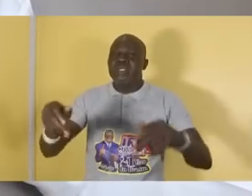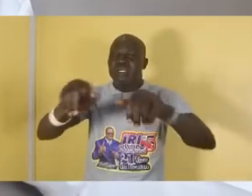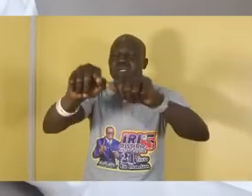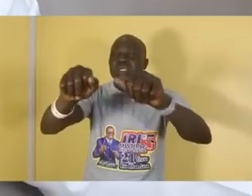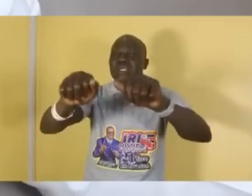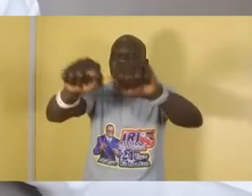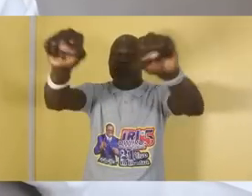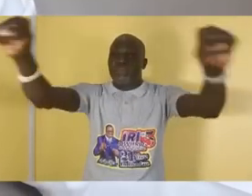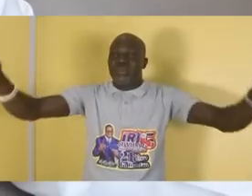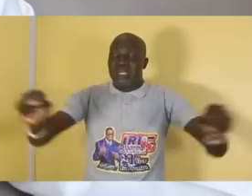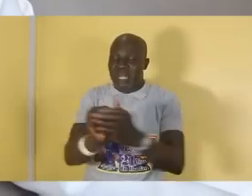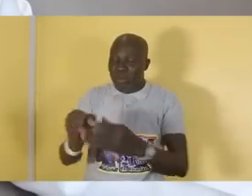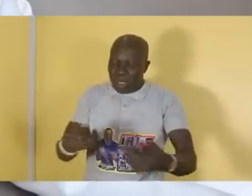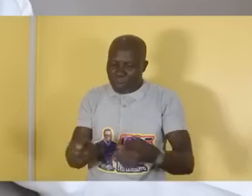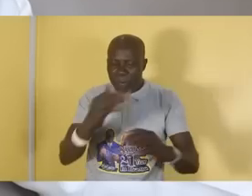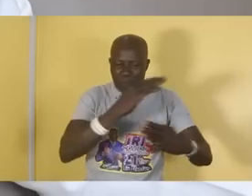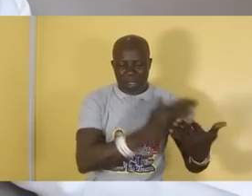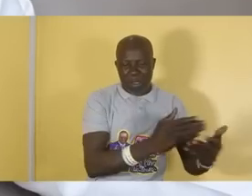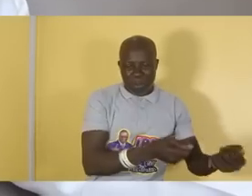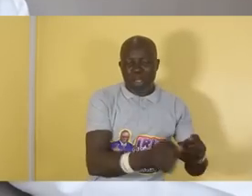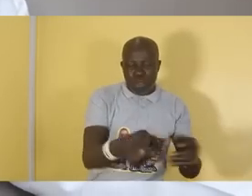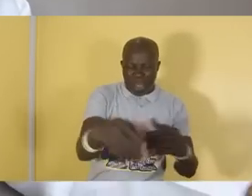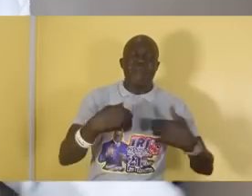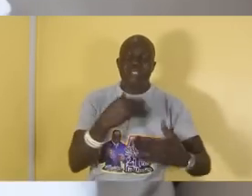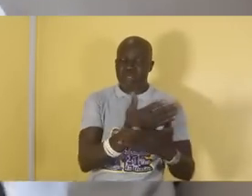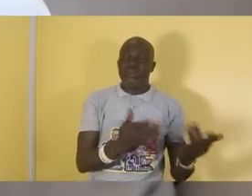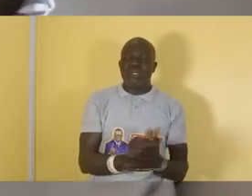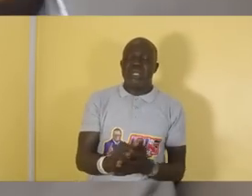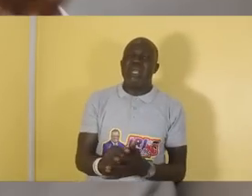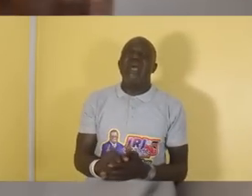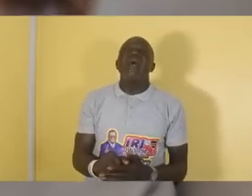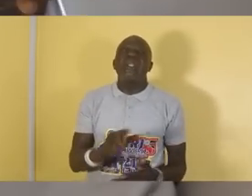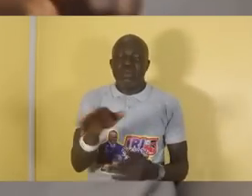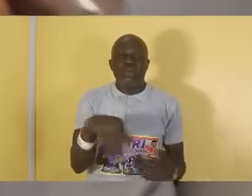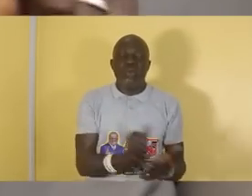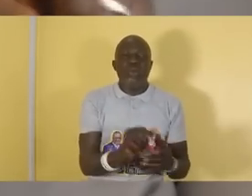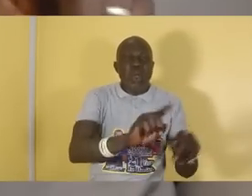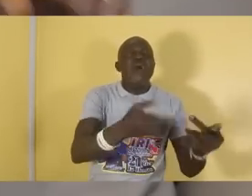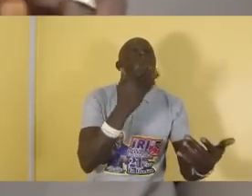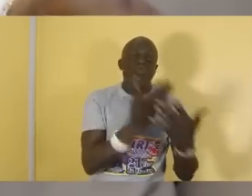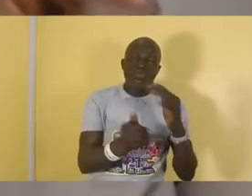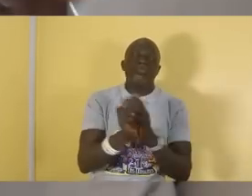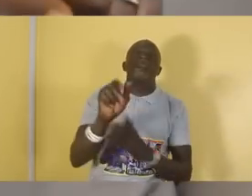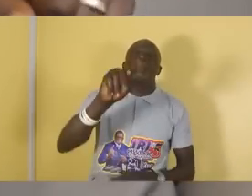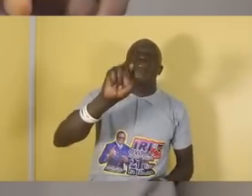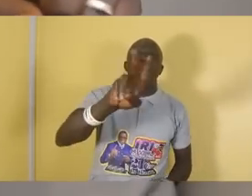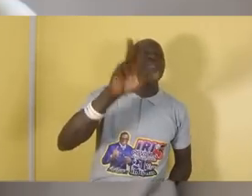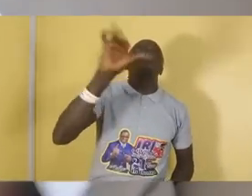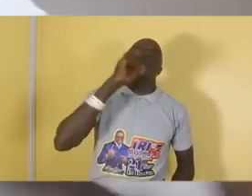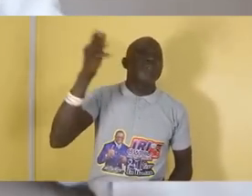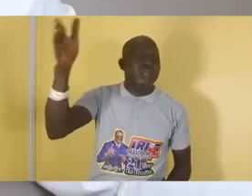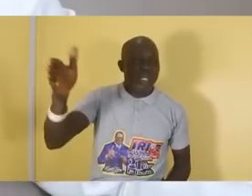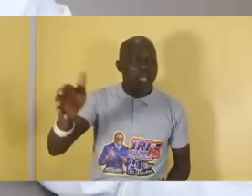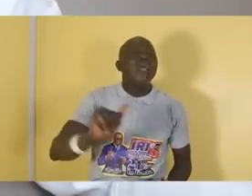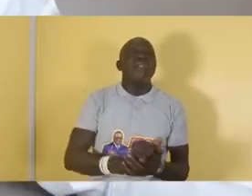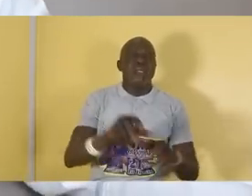family. The space you can park your car. You see how I do. You're supposed to put your TV there.